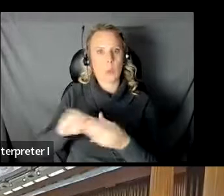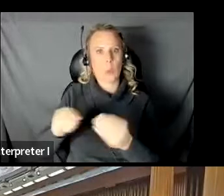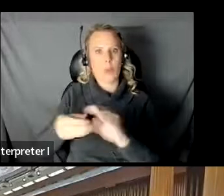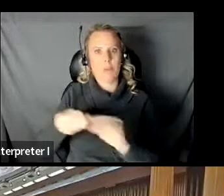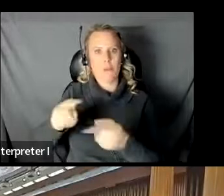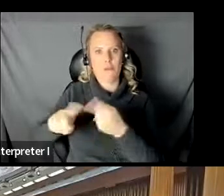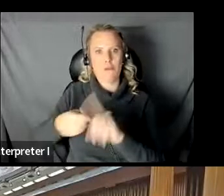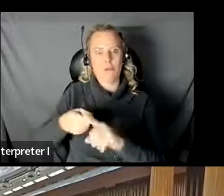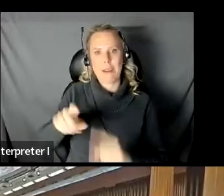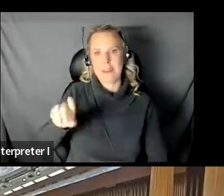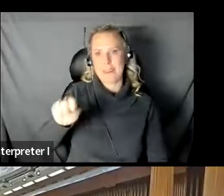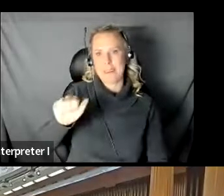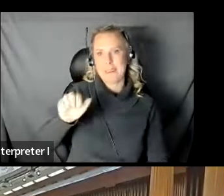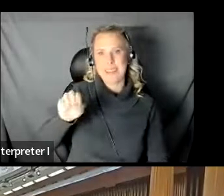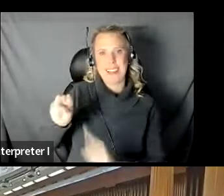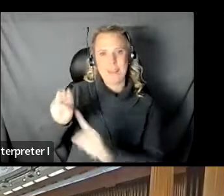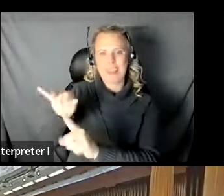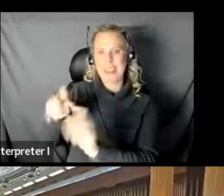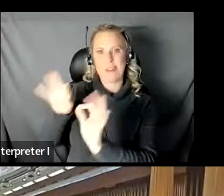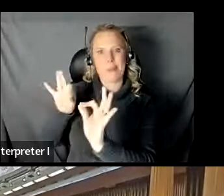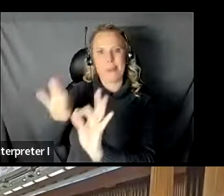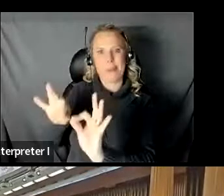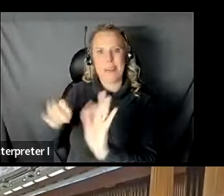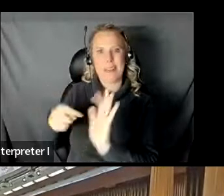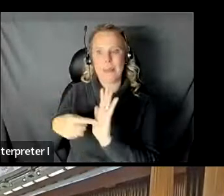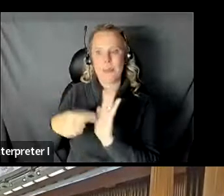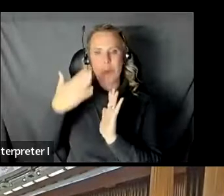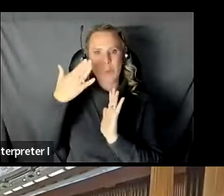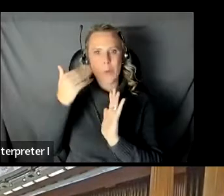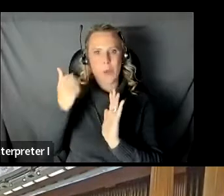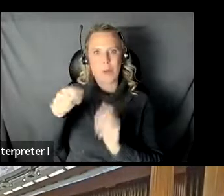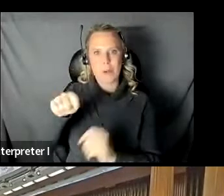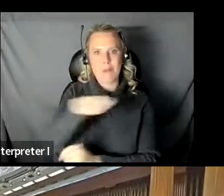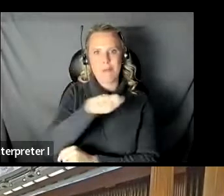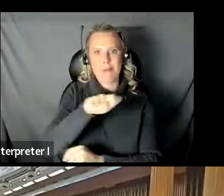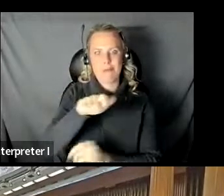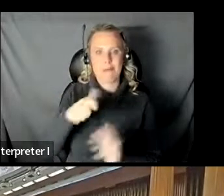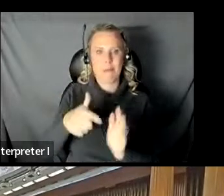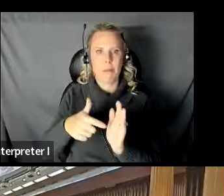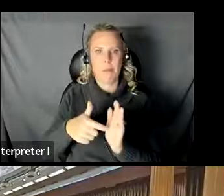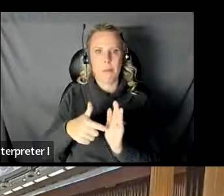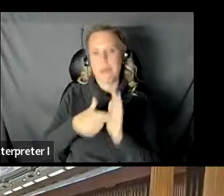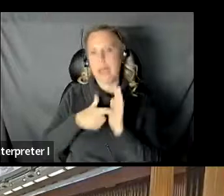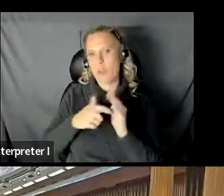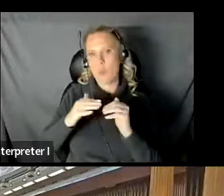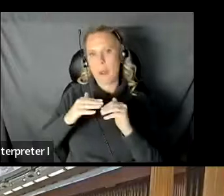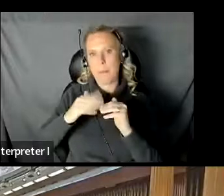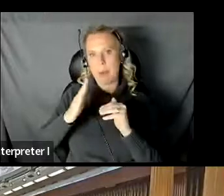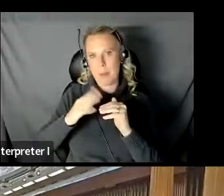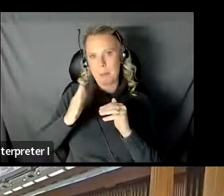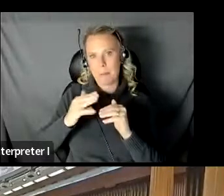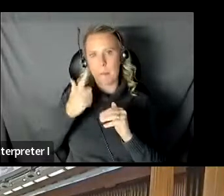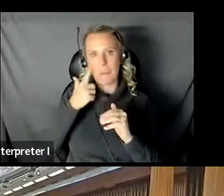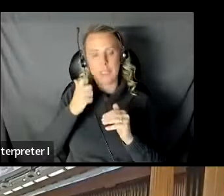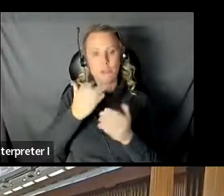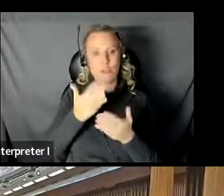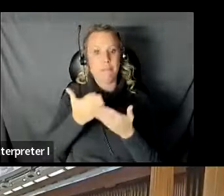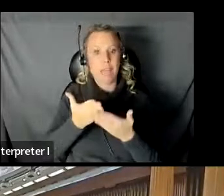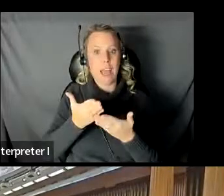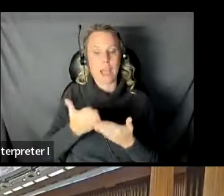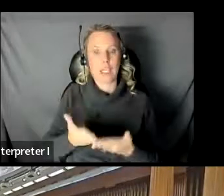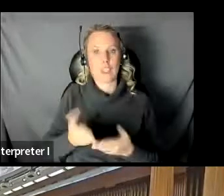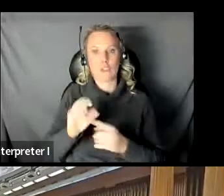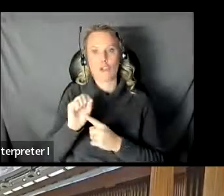Sam is an exact perfect example of why we are getting rid of mandatory minimums. because there are facts and circumstances